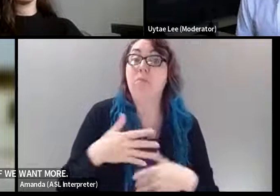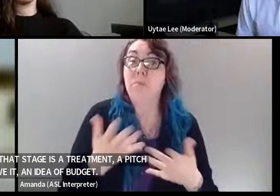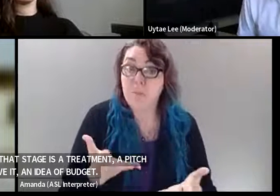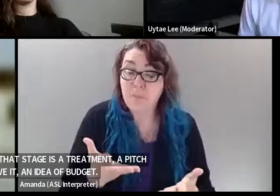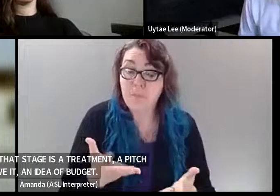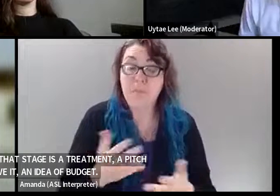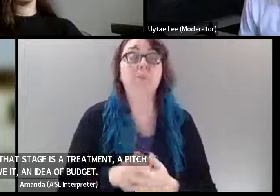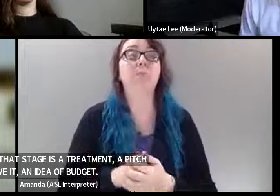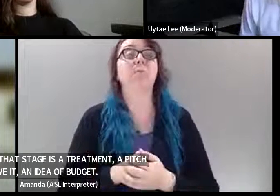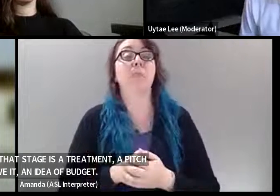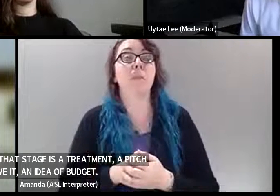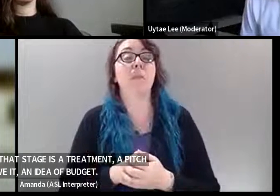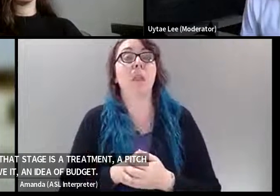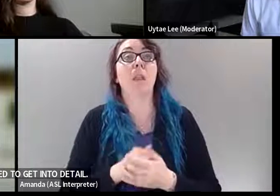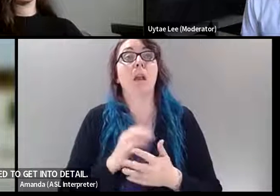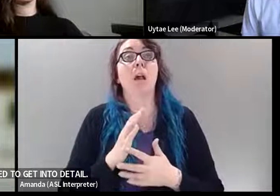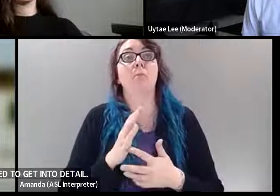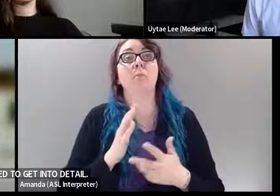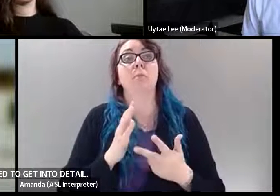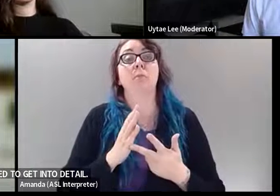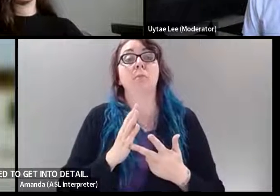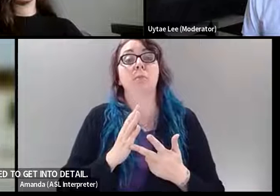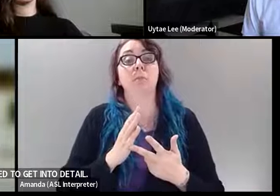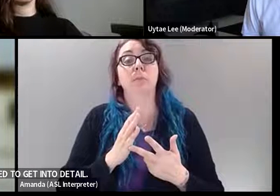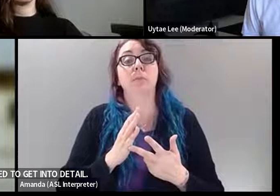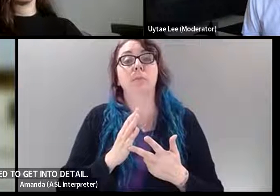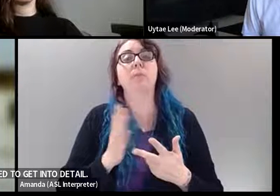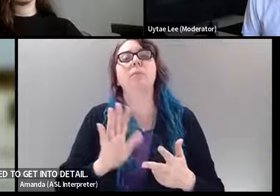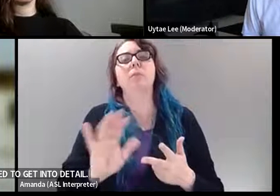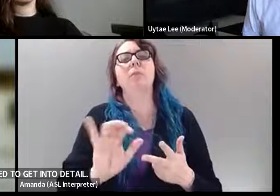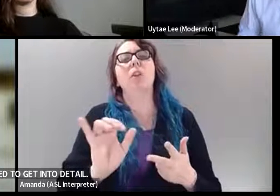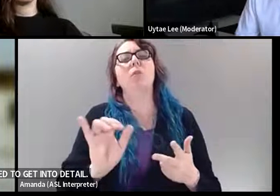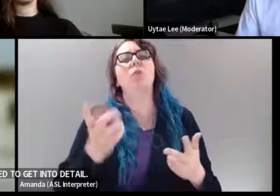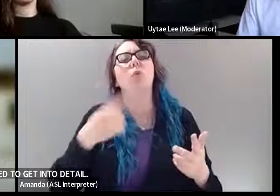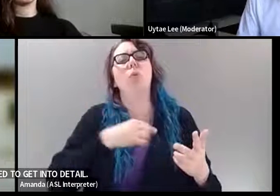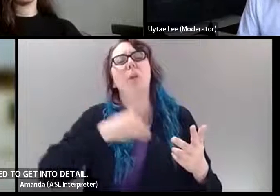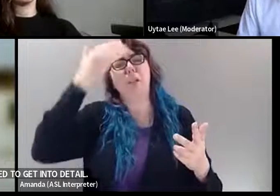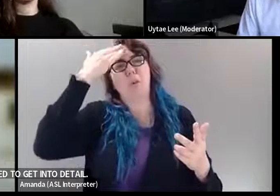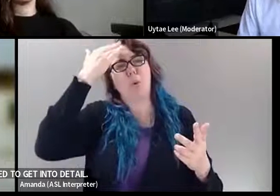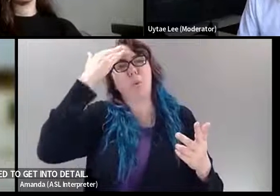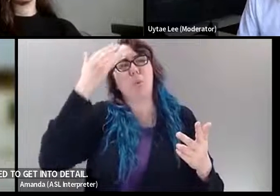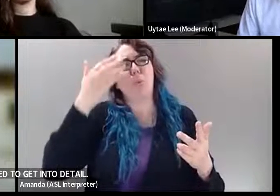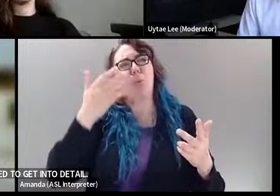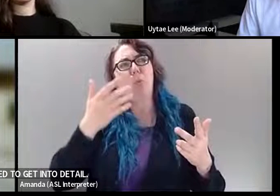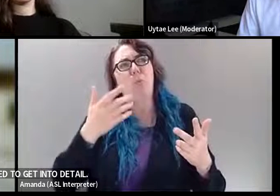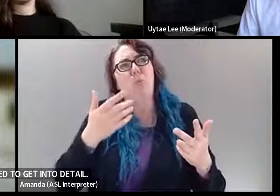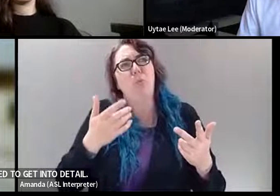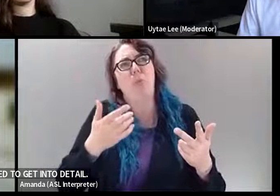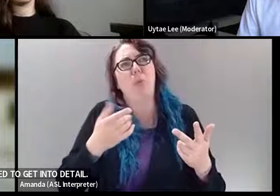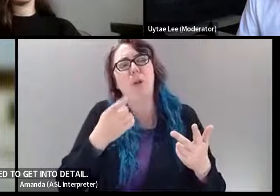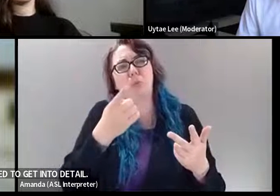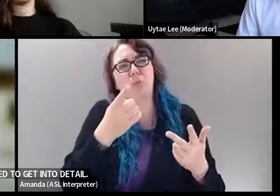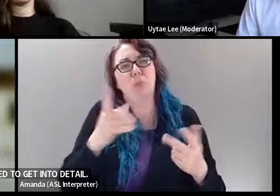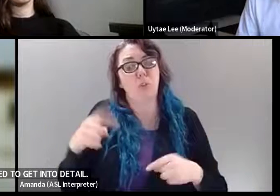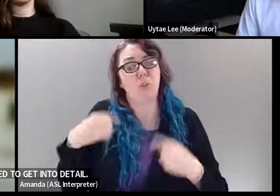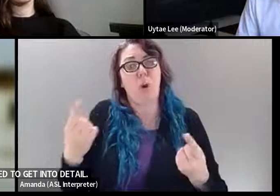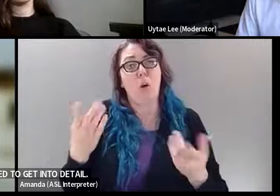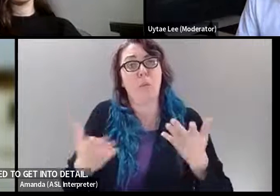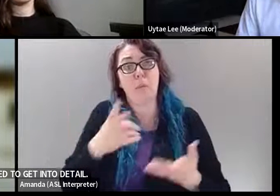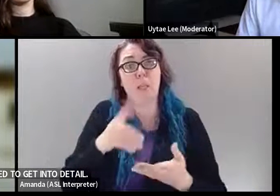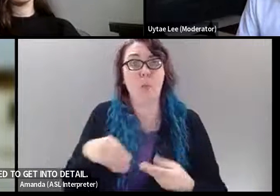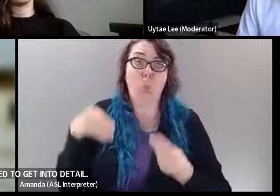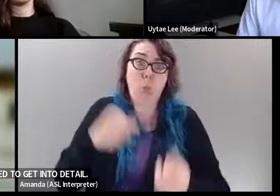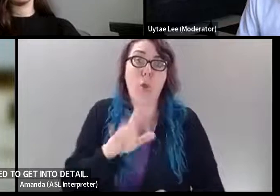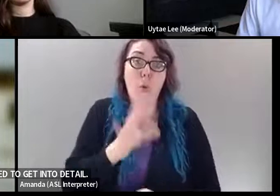in mind what you're sending through to us is essentially sales material. You're trying to sell us on this idea. So